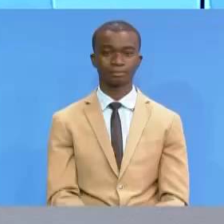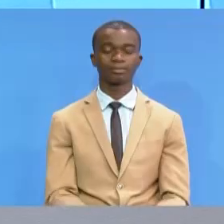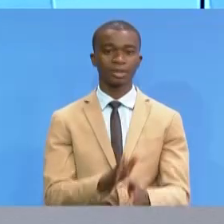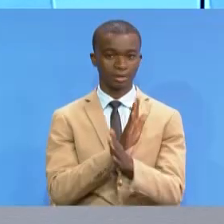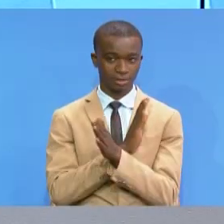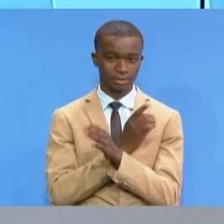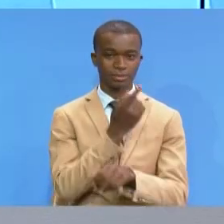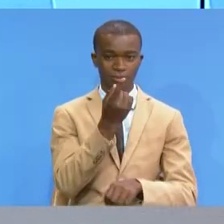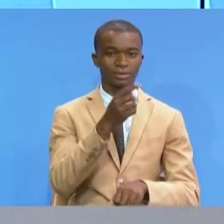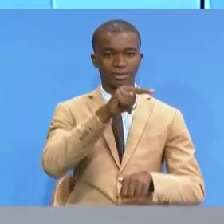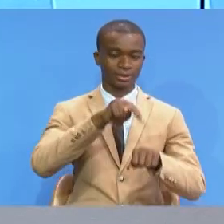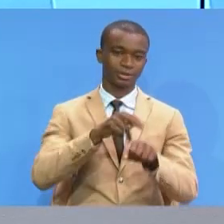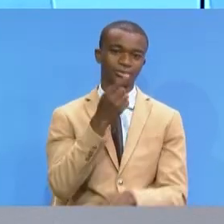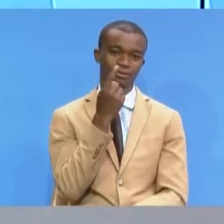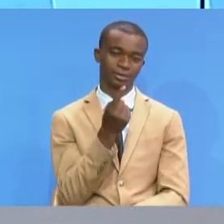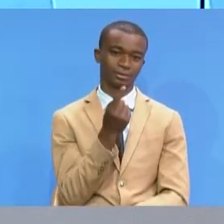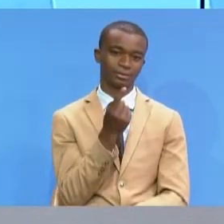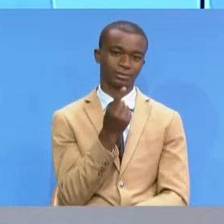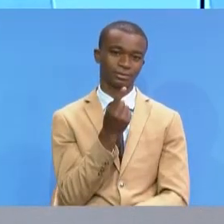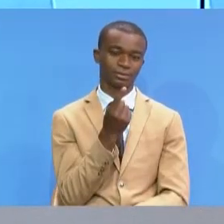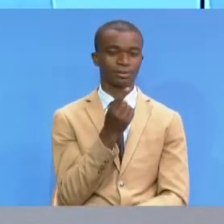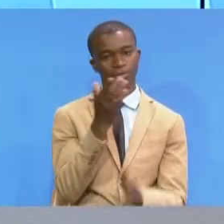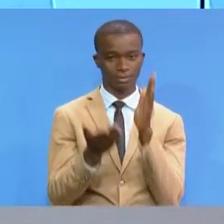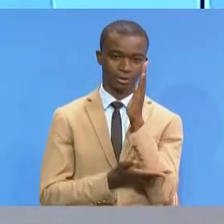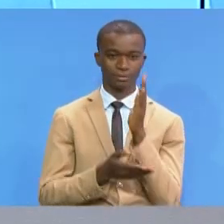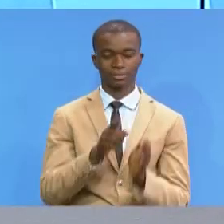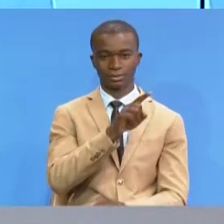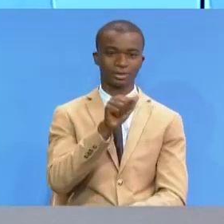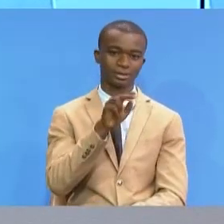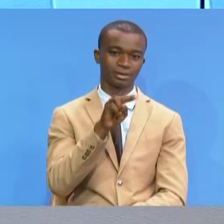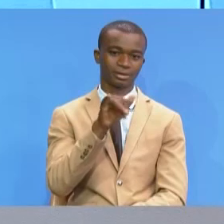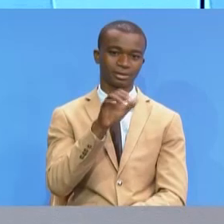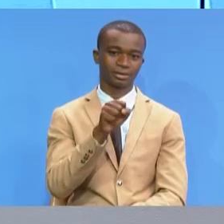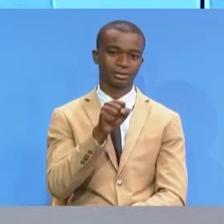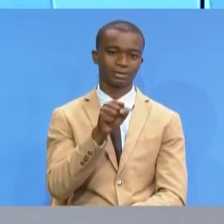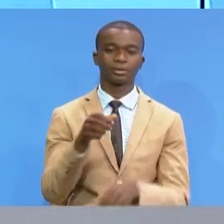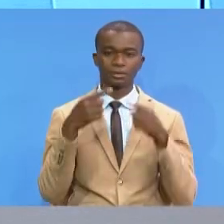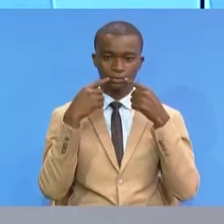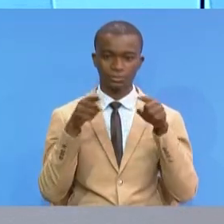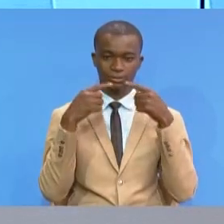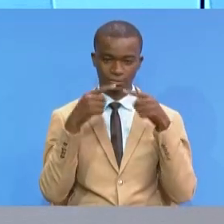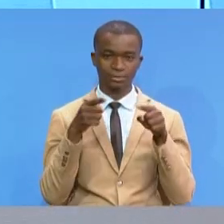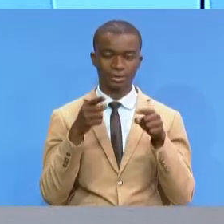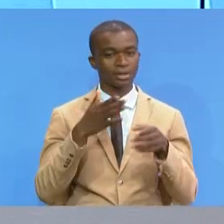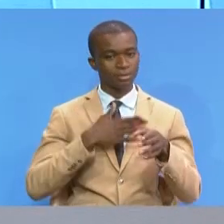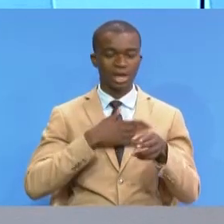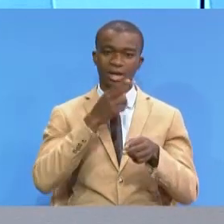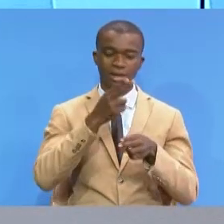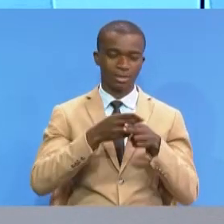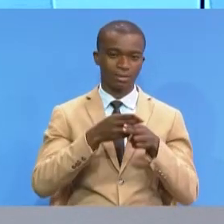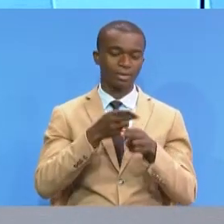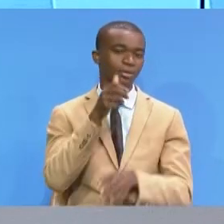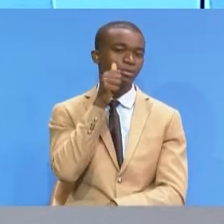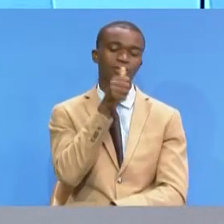One Zambia, one nation. It's a pleasure to be with you on the news desk. I am Alice Banda to be with you, and our